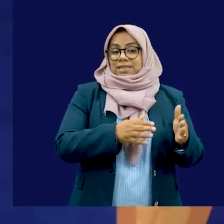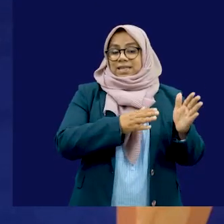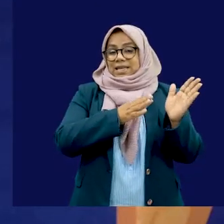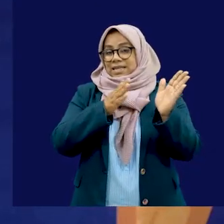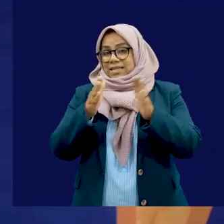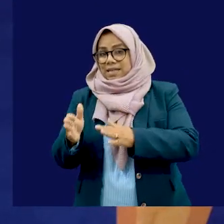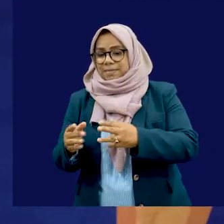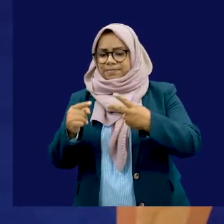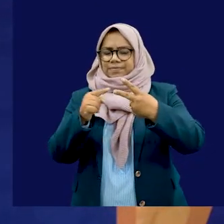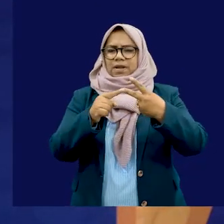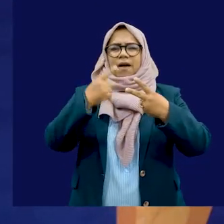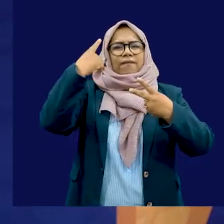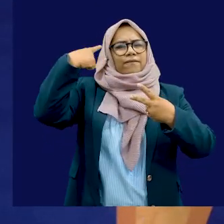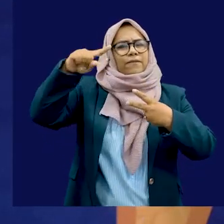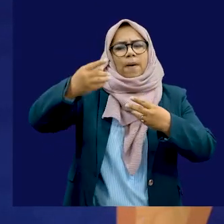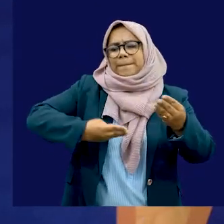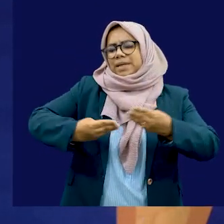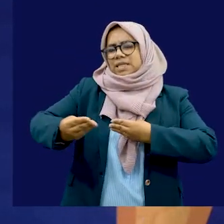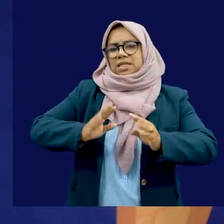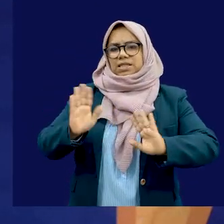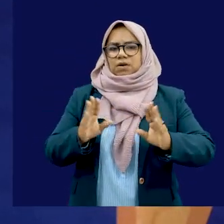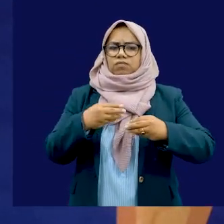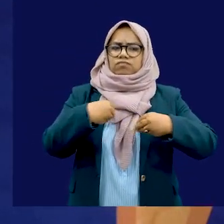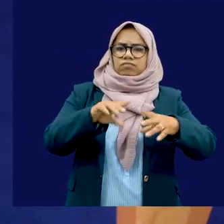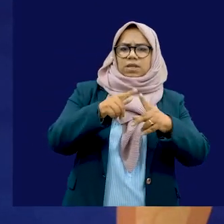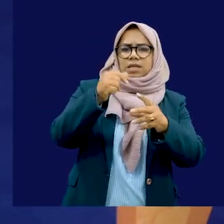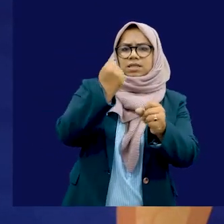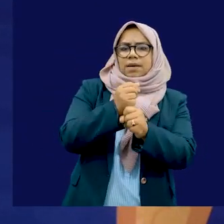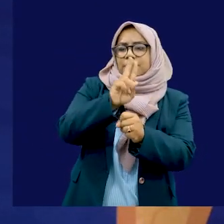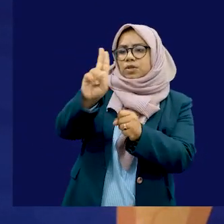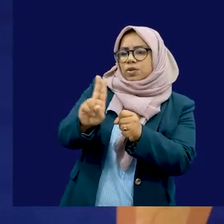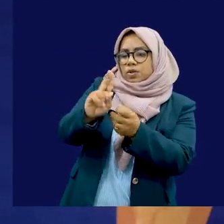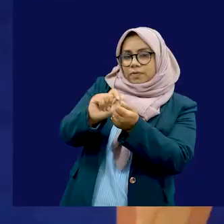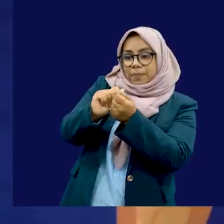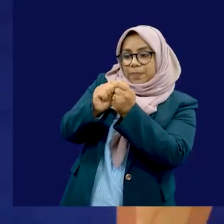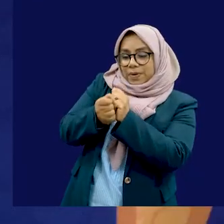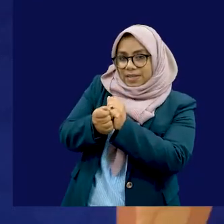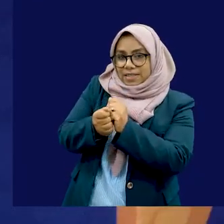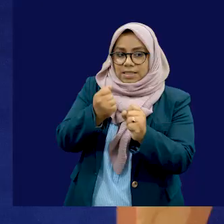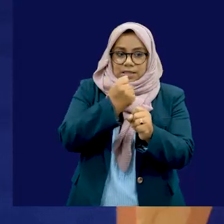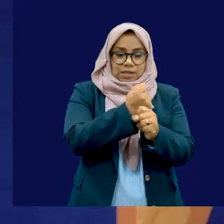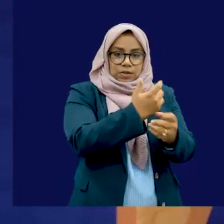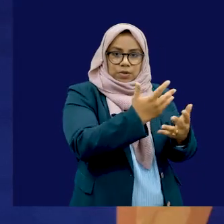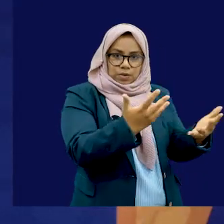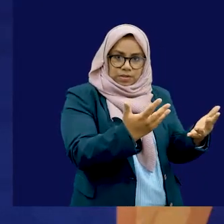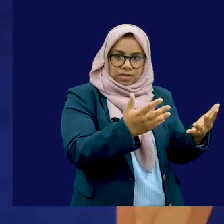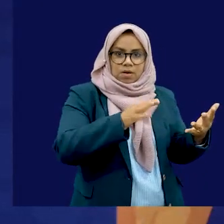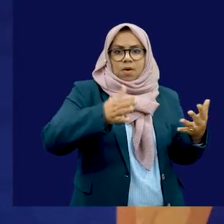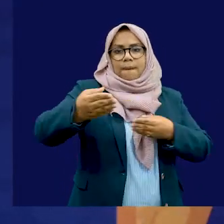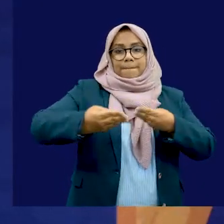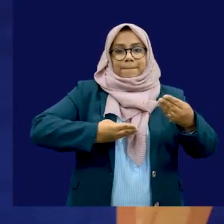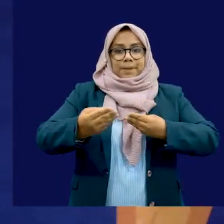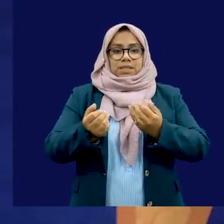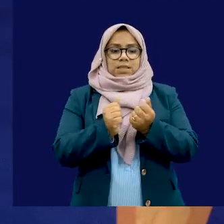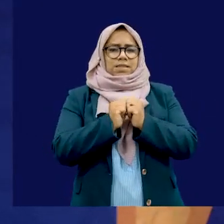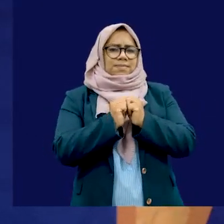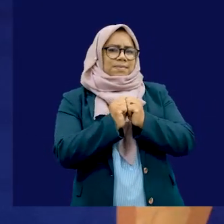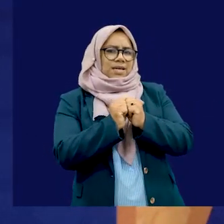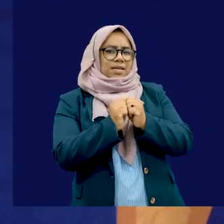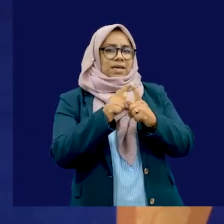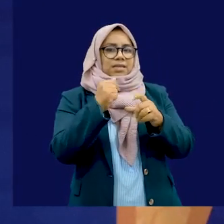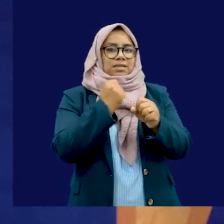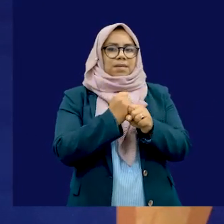Those not prepared for sale, this includes items used for producing goods or for business operations such